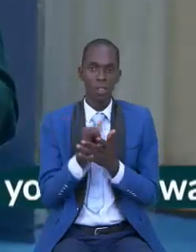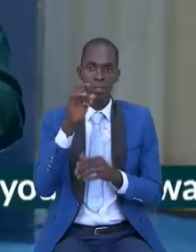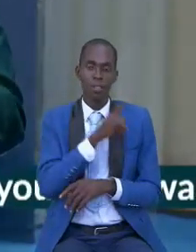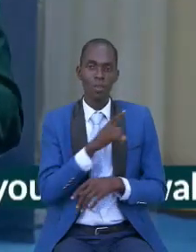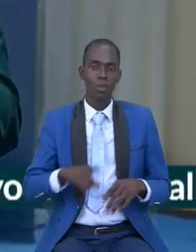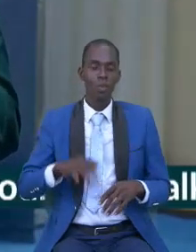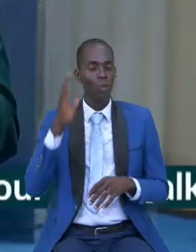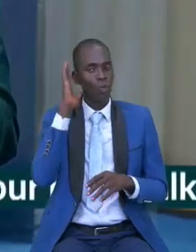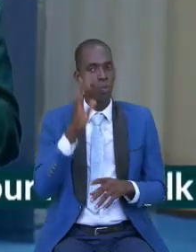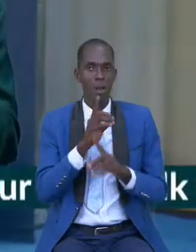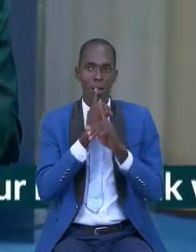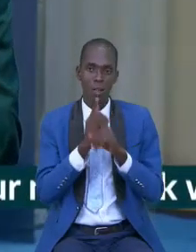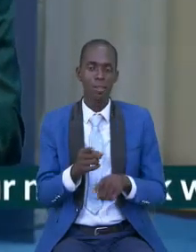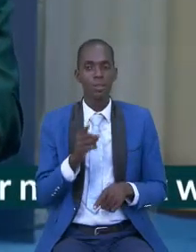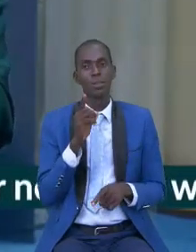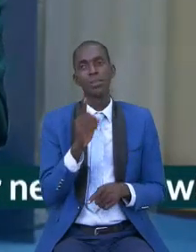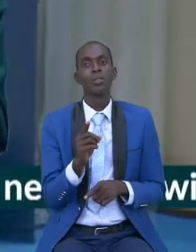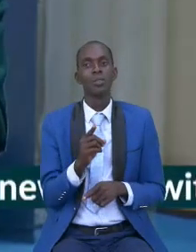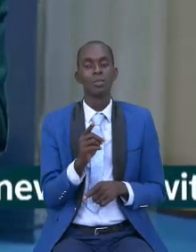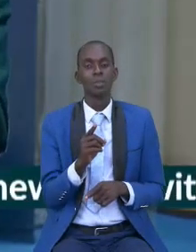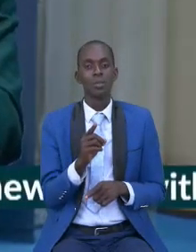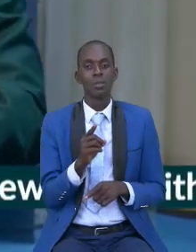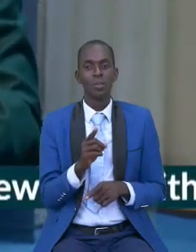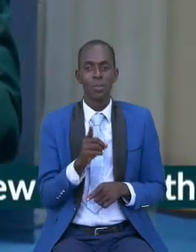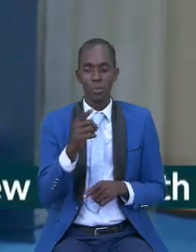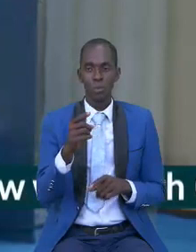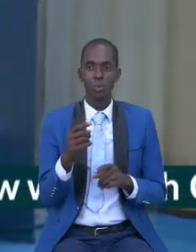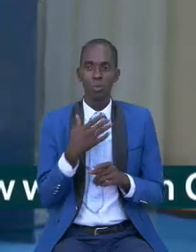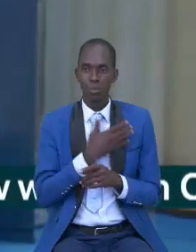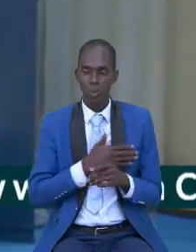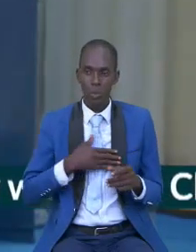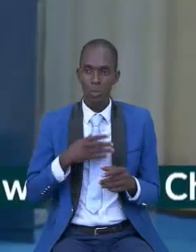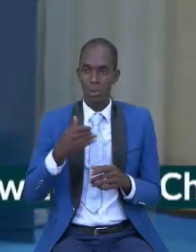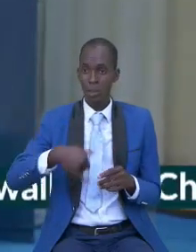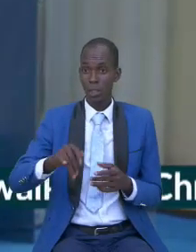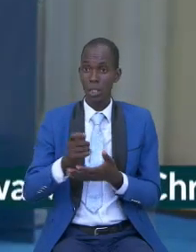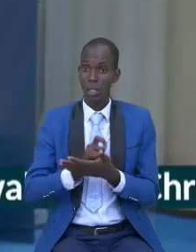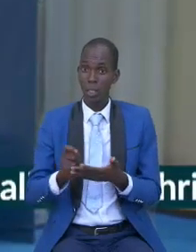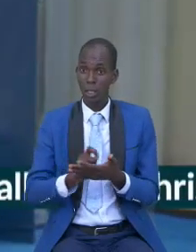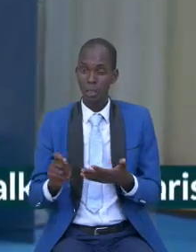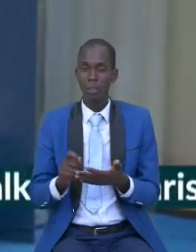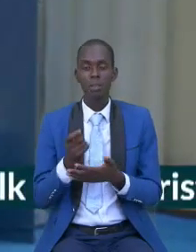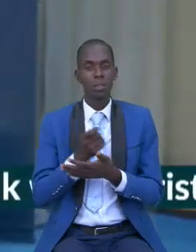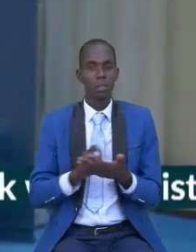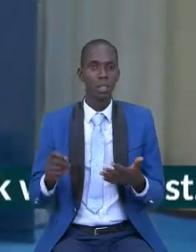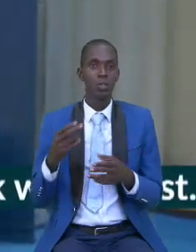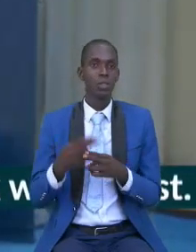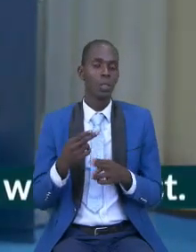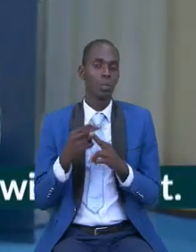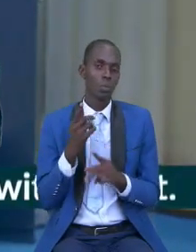back now. Let's get those details in the forms. We are waiting for